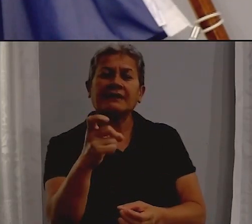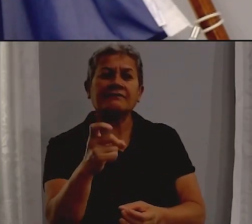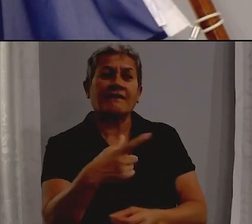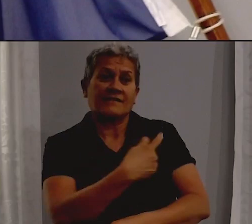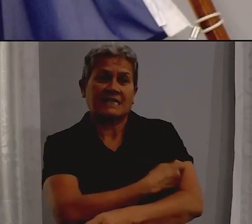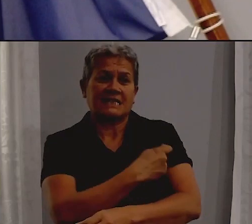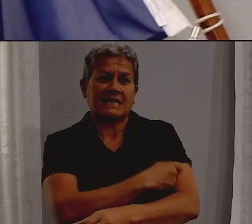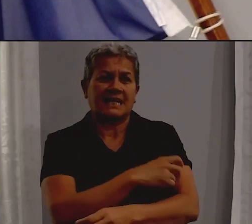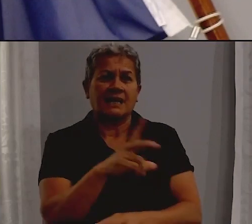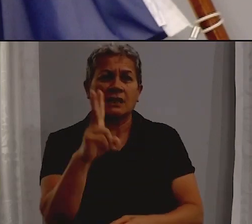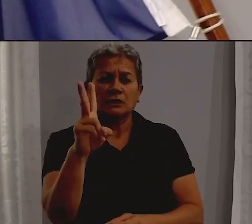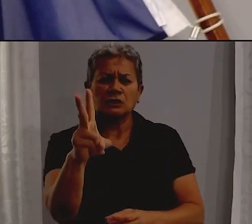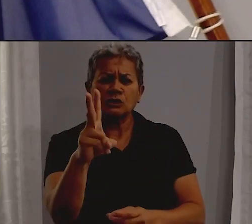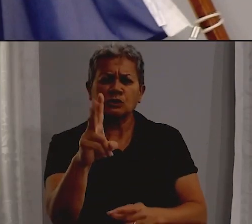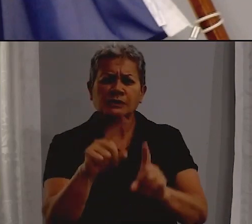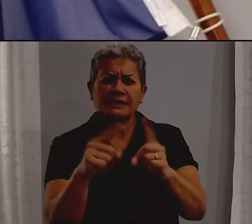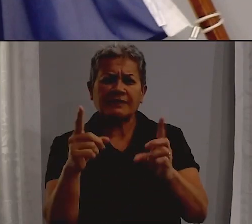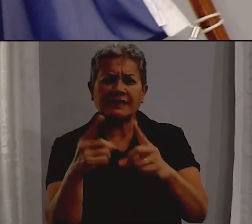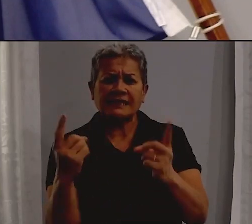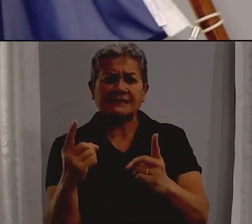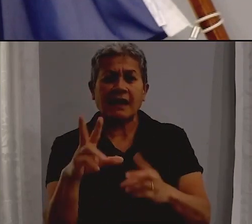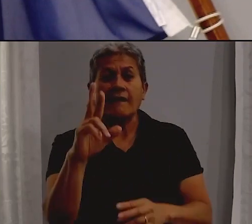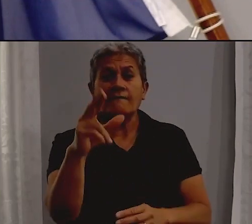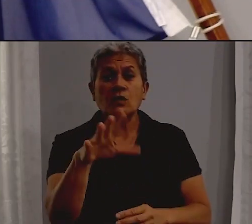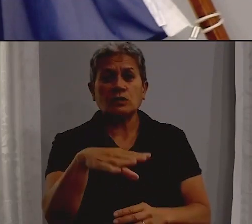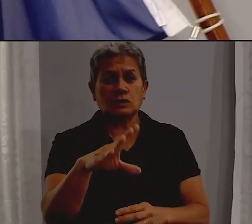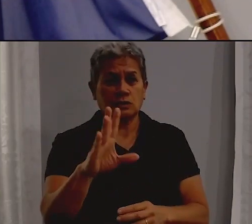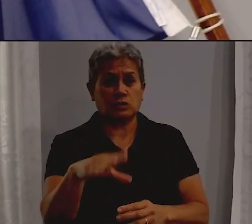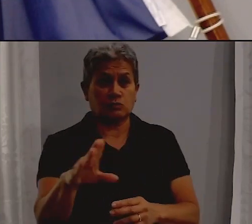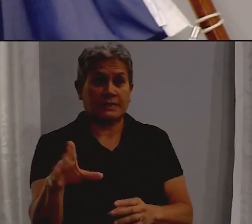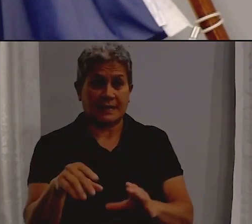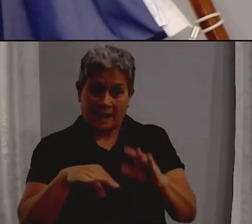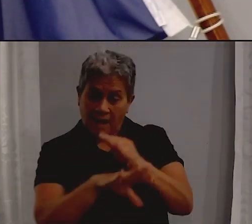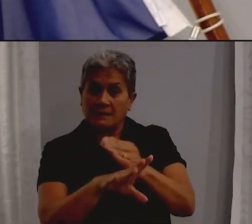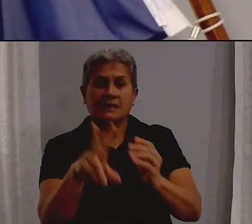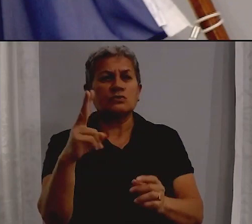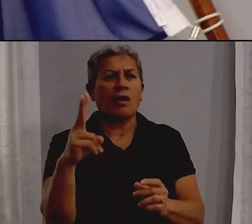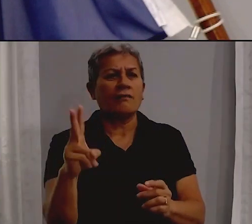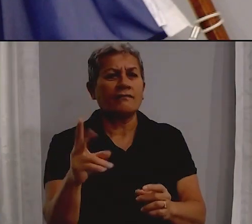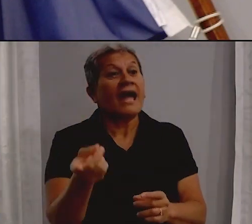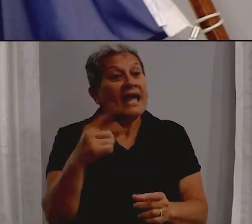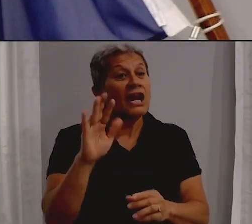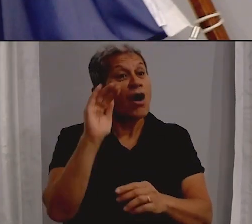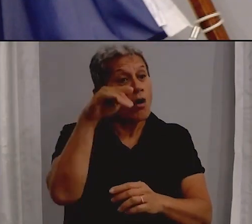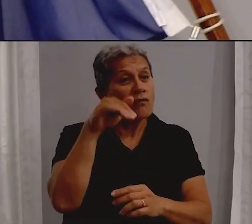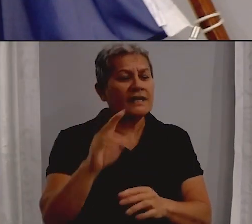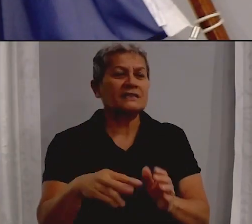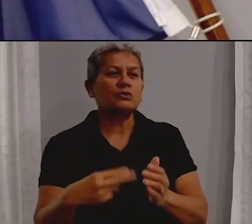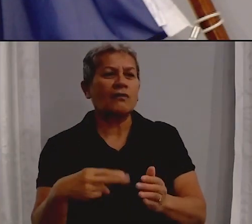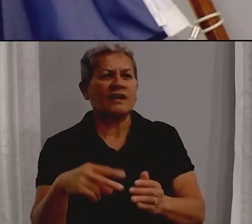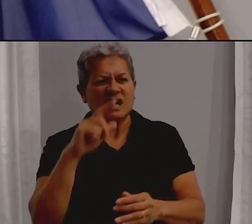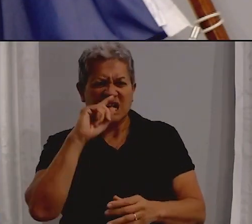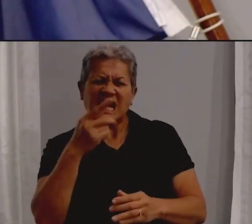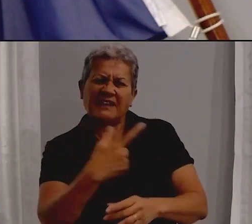requirement. Firstly, for children aged under 12, and secondly, for those over 12 who cannot be vaccinated because